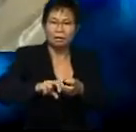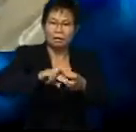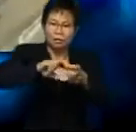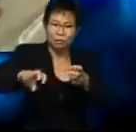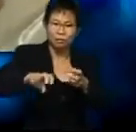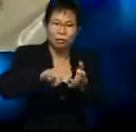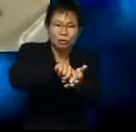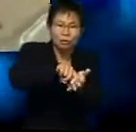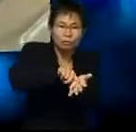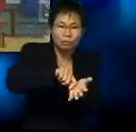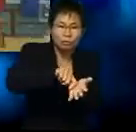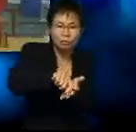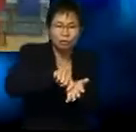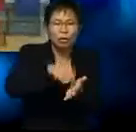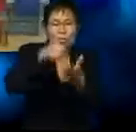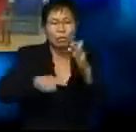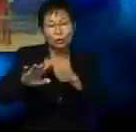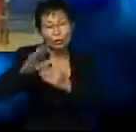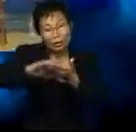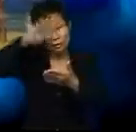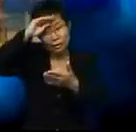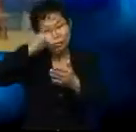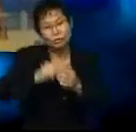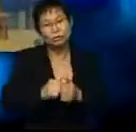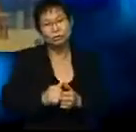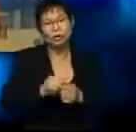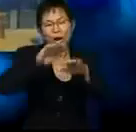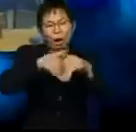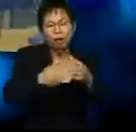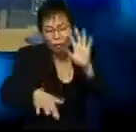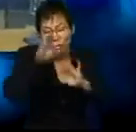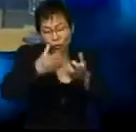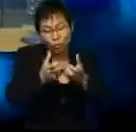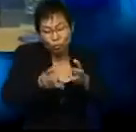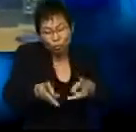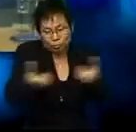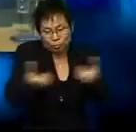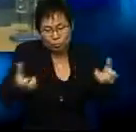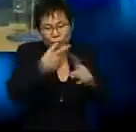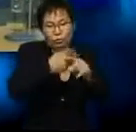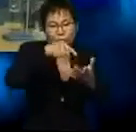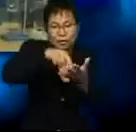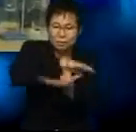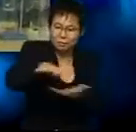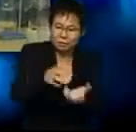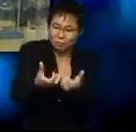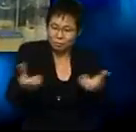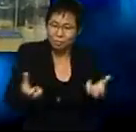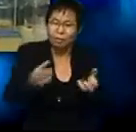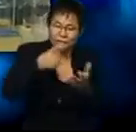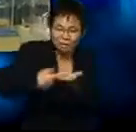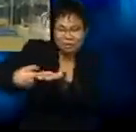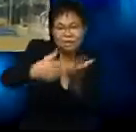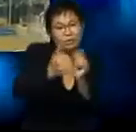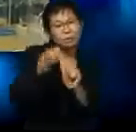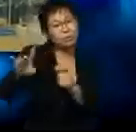erasers. From what you have learned so far, find out a way to separate the substances from this mixture. Discuss with